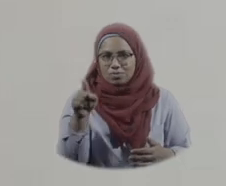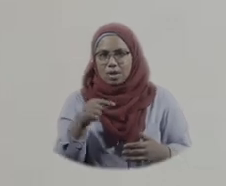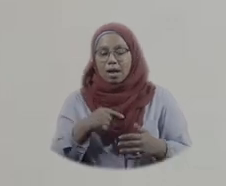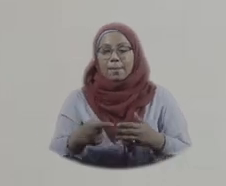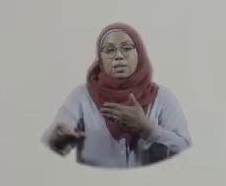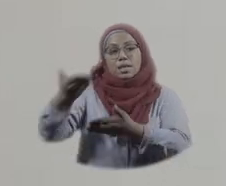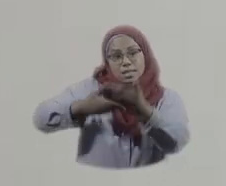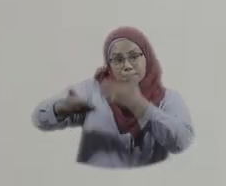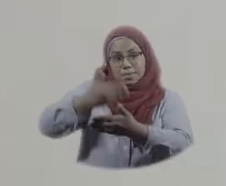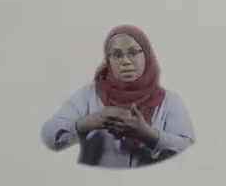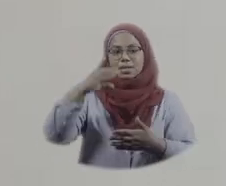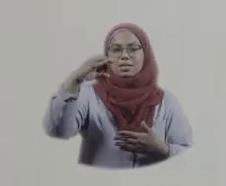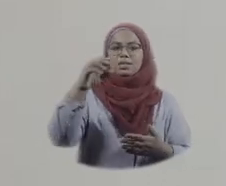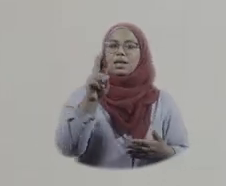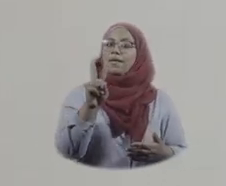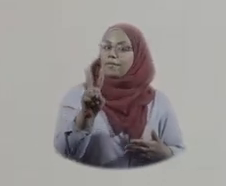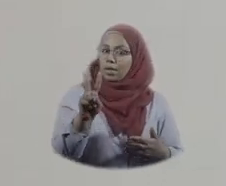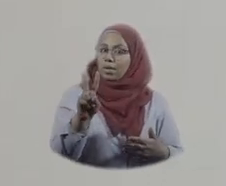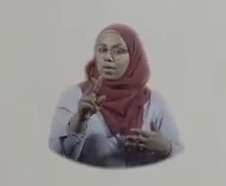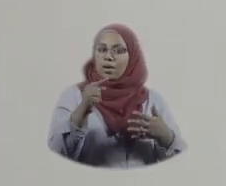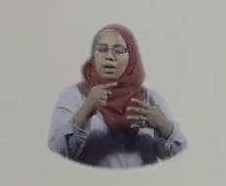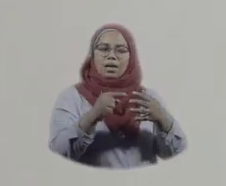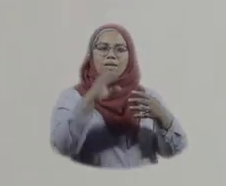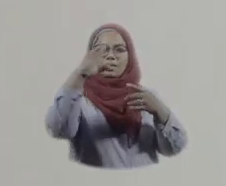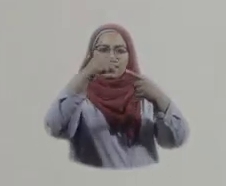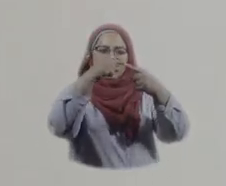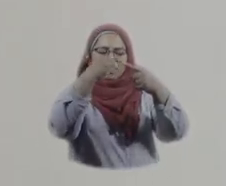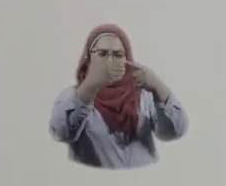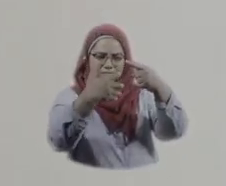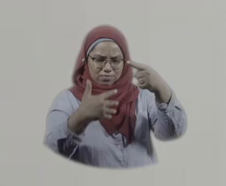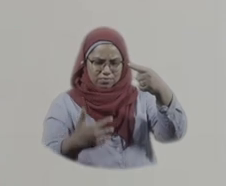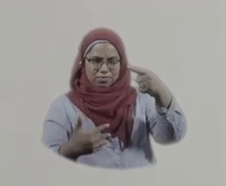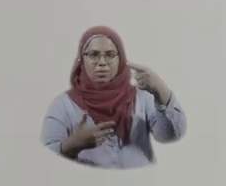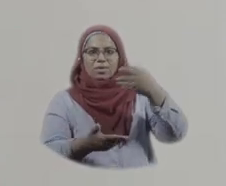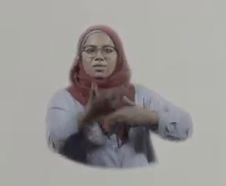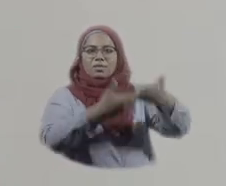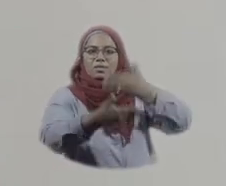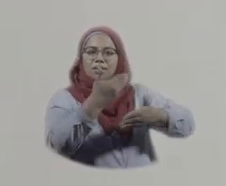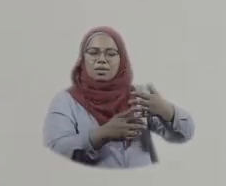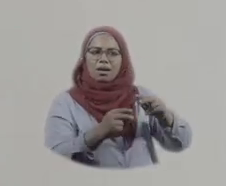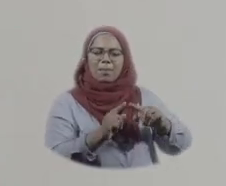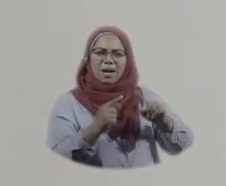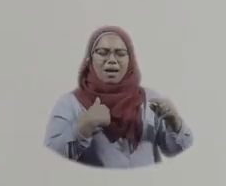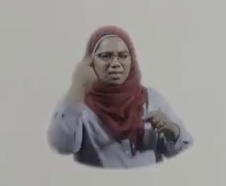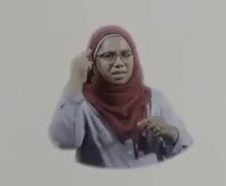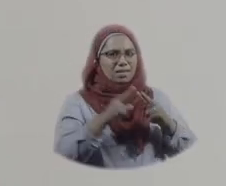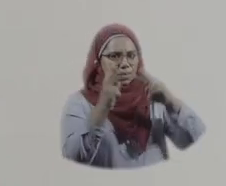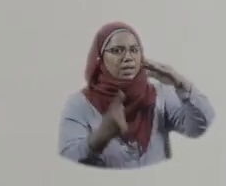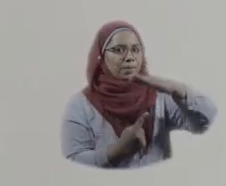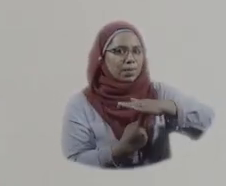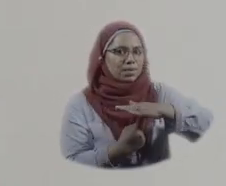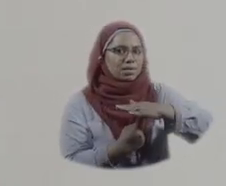he explained what a CV was and the components of the CV. I've never heard that. I feel like that's very important